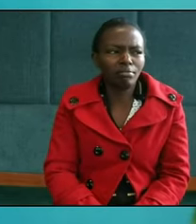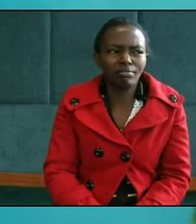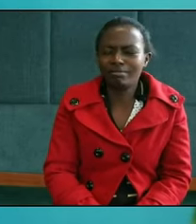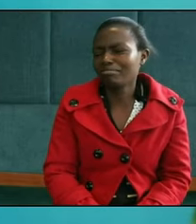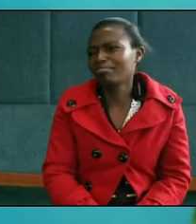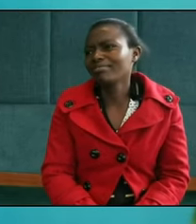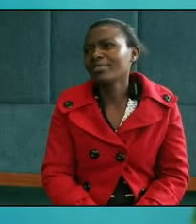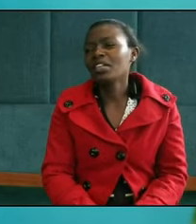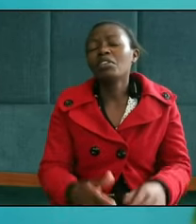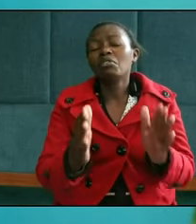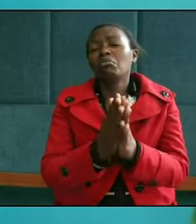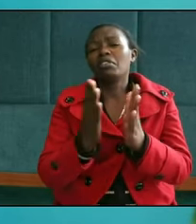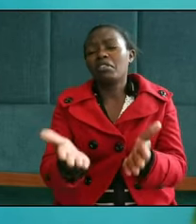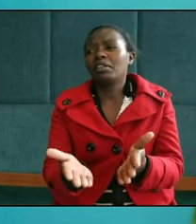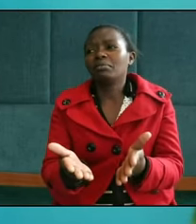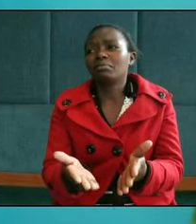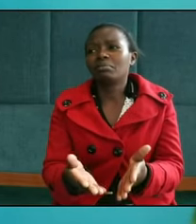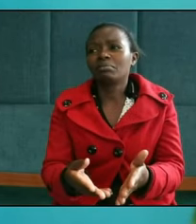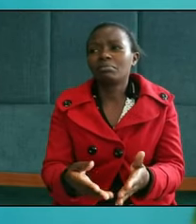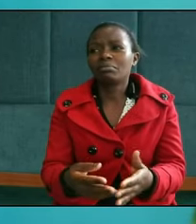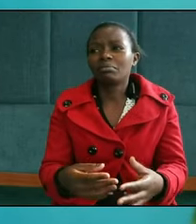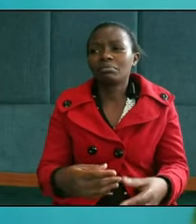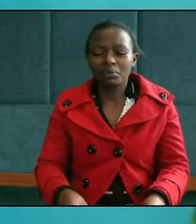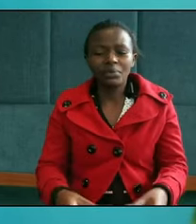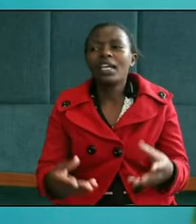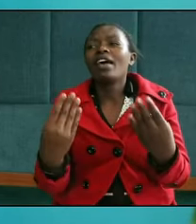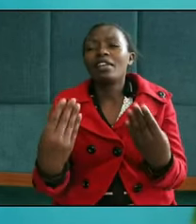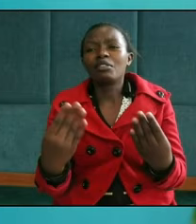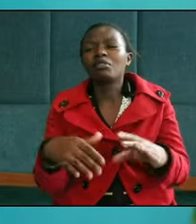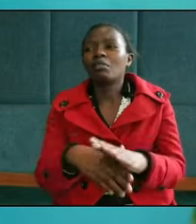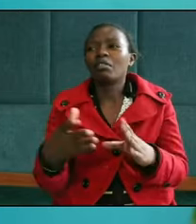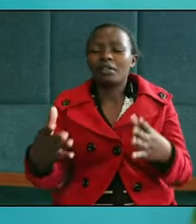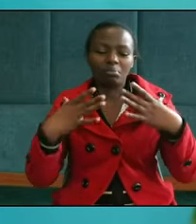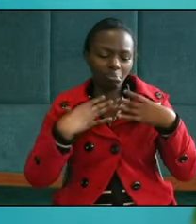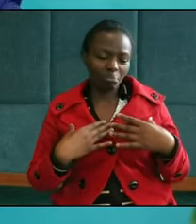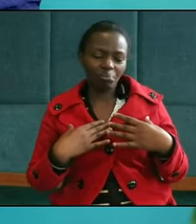We take a tamba and apron here so that water may not fall on his shoes.